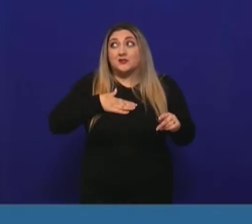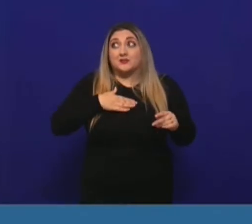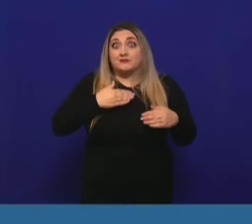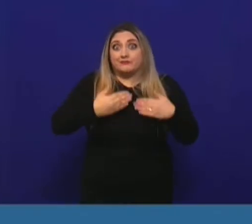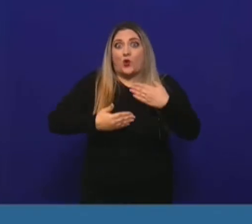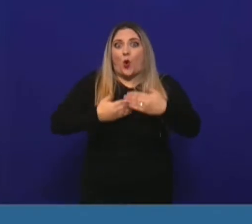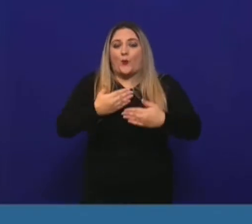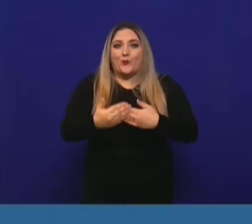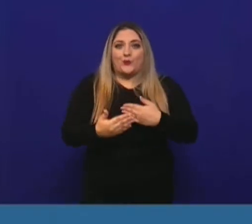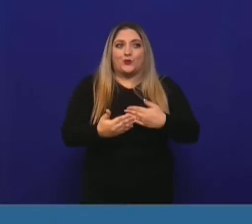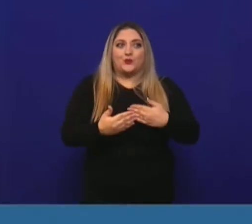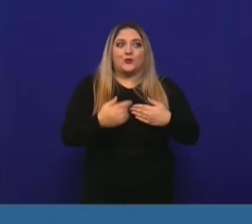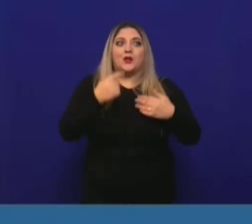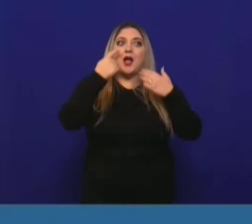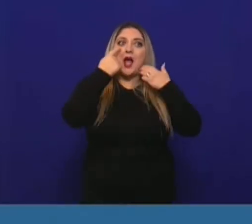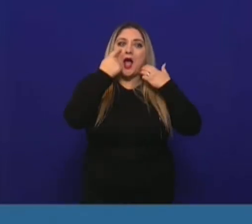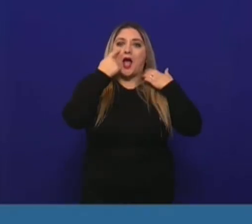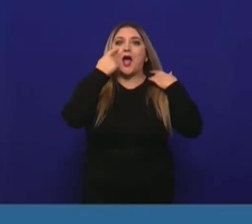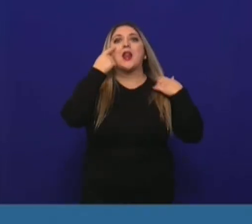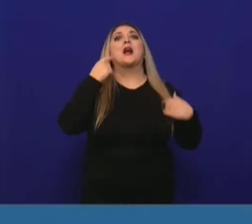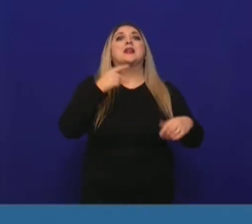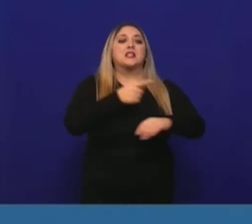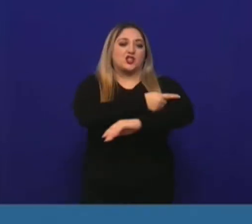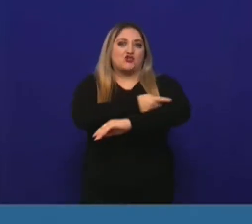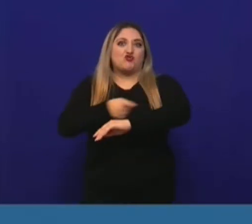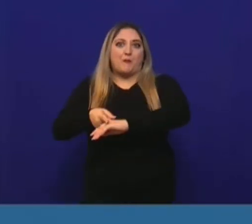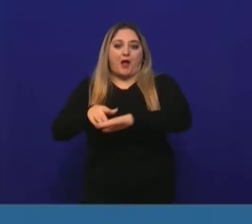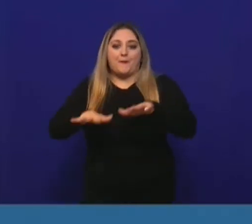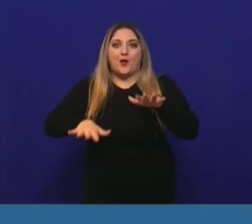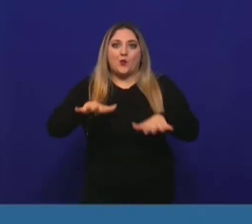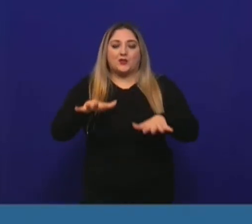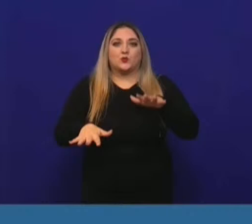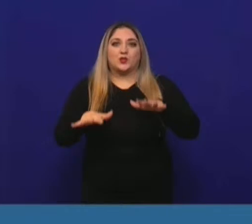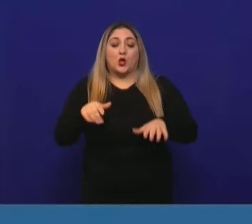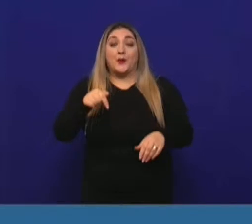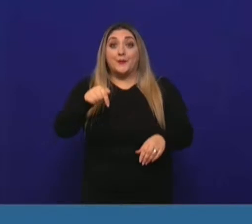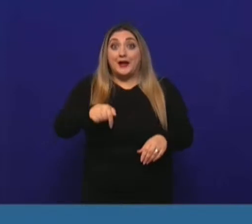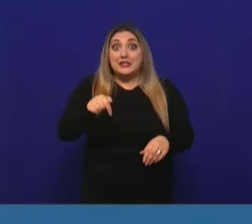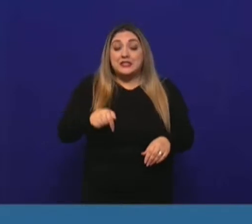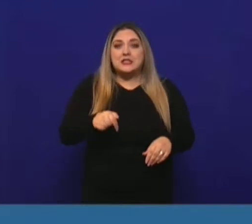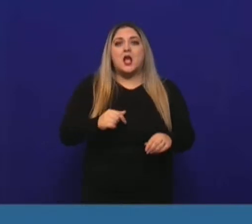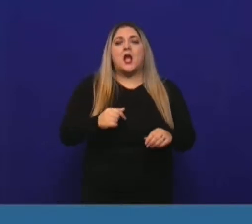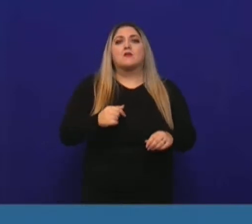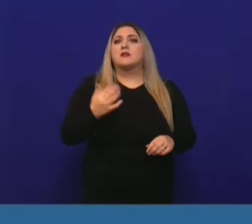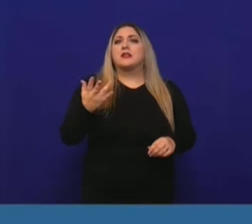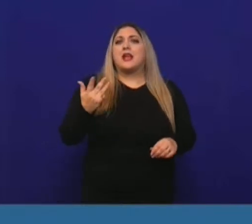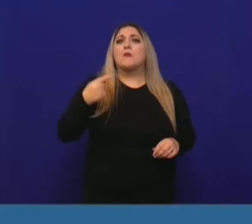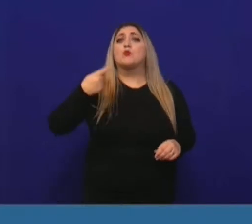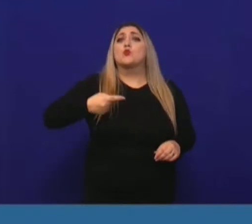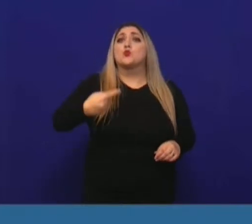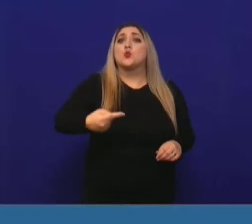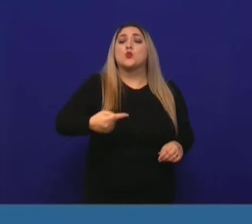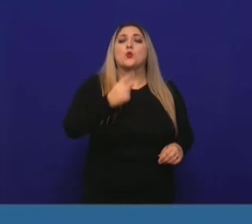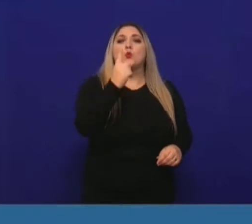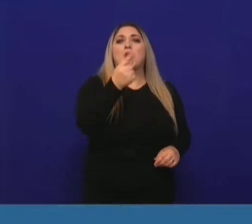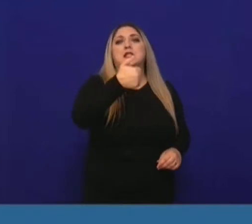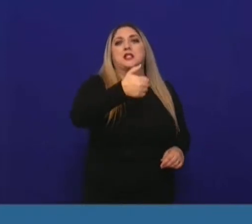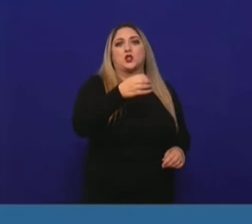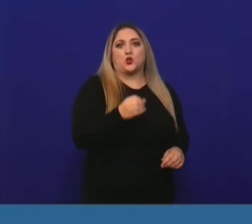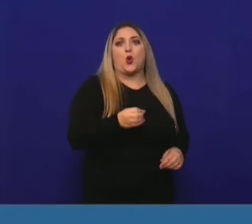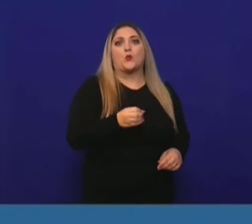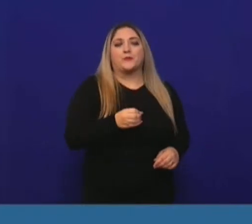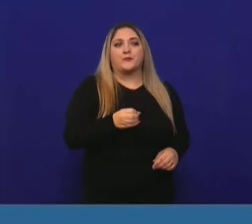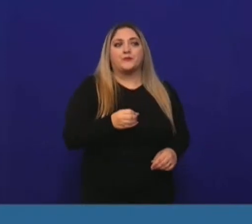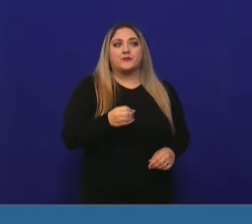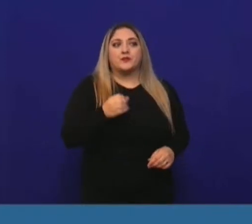ruħha, infatti jekk inħarsu lejn is-7-day moving average bħalissa qiegħed ta' 160. Taraw li n-numru